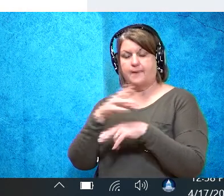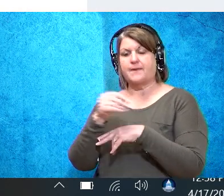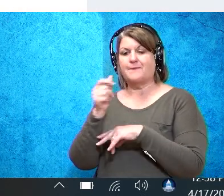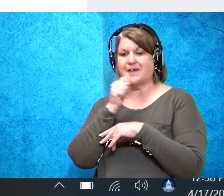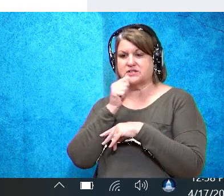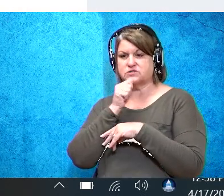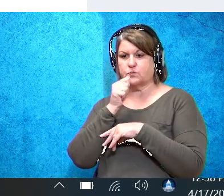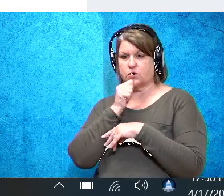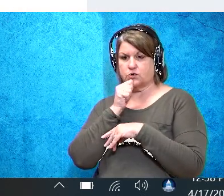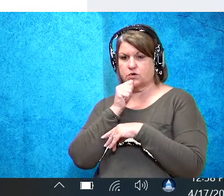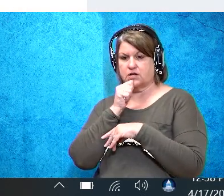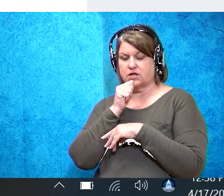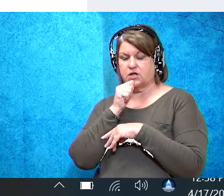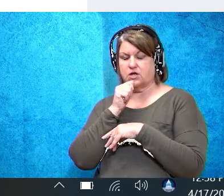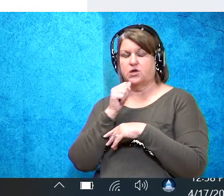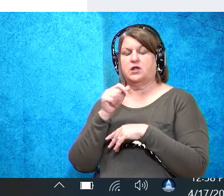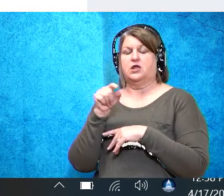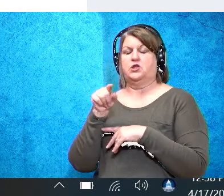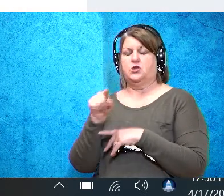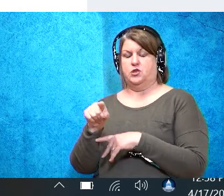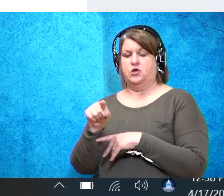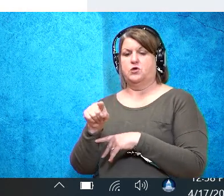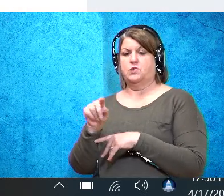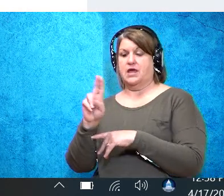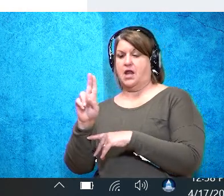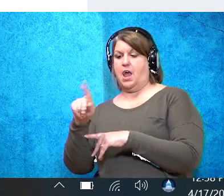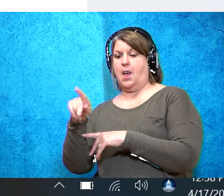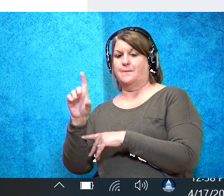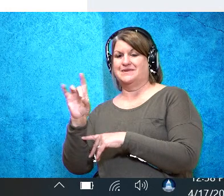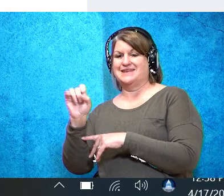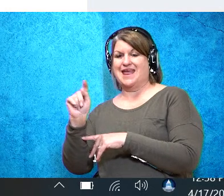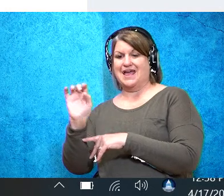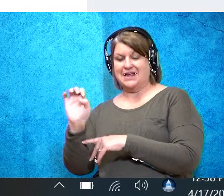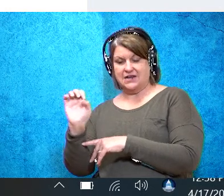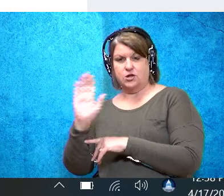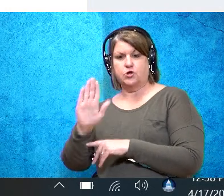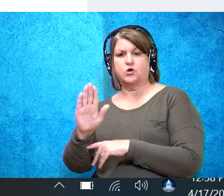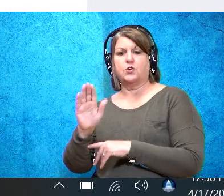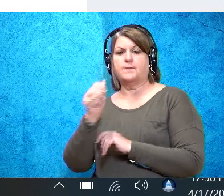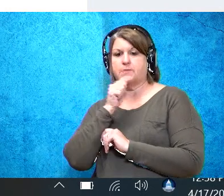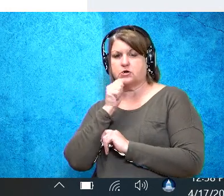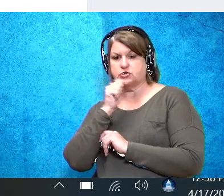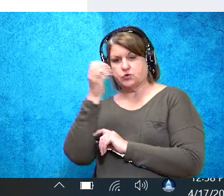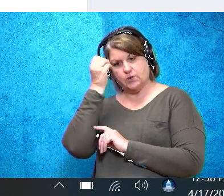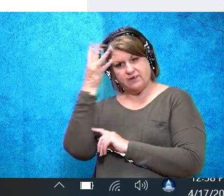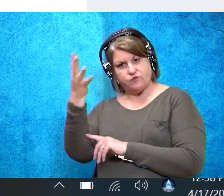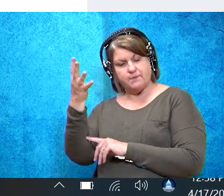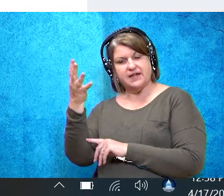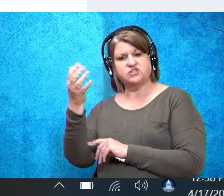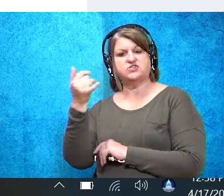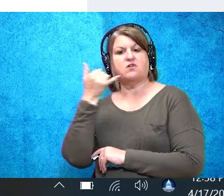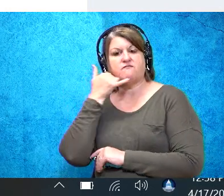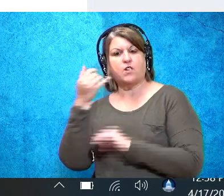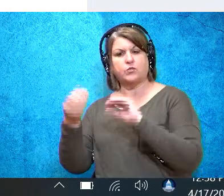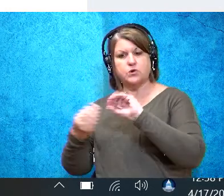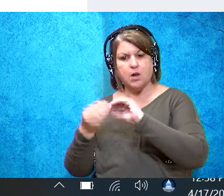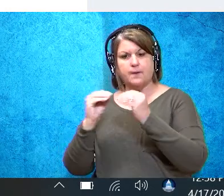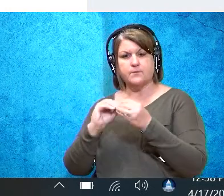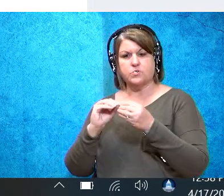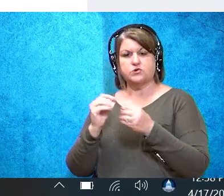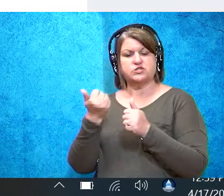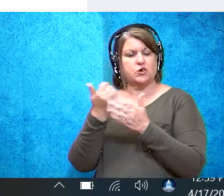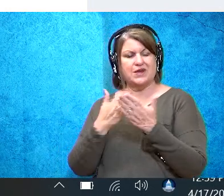can update your personal information and your phone numbers and any information about your